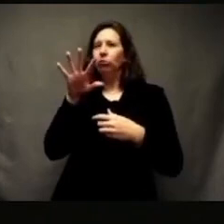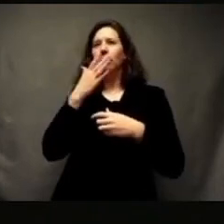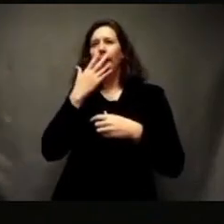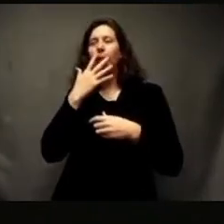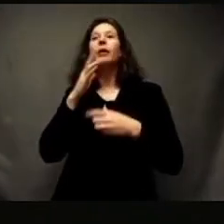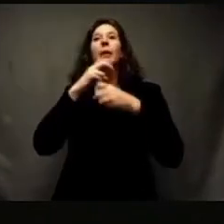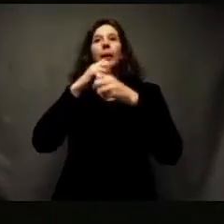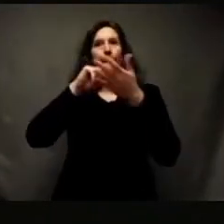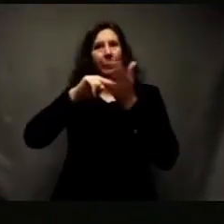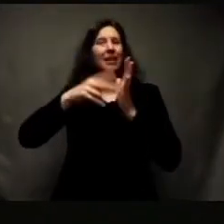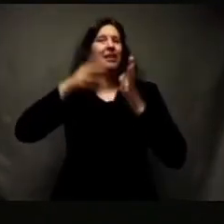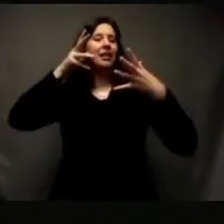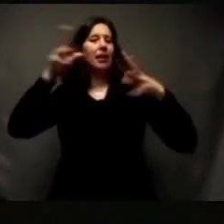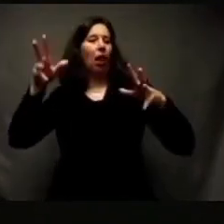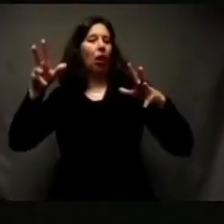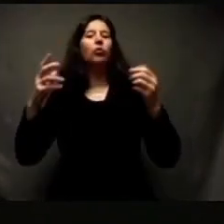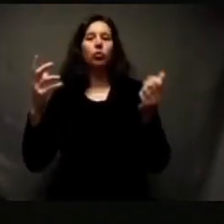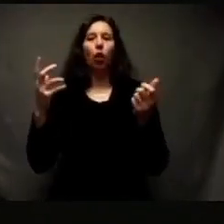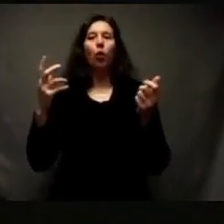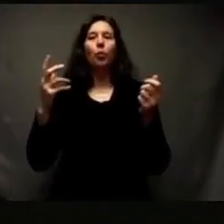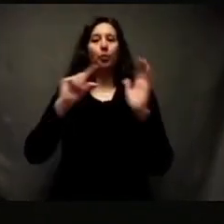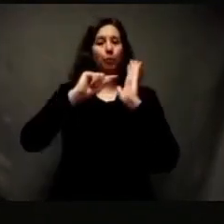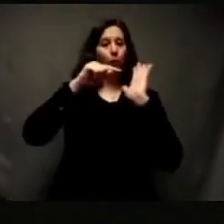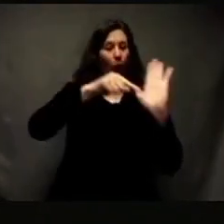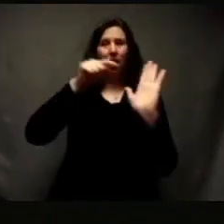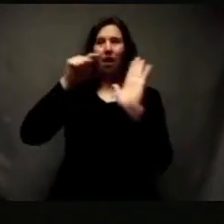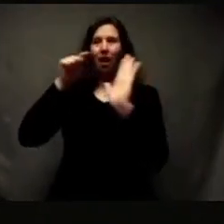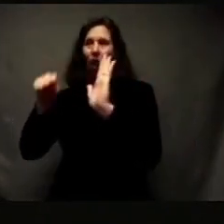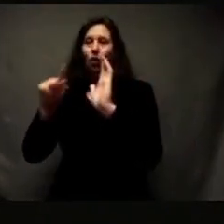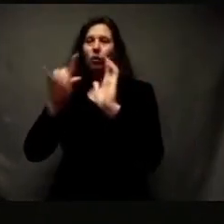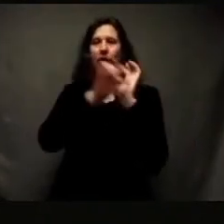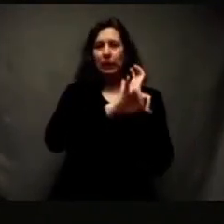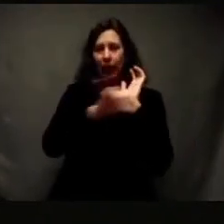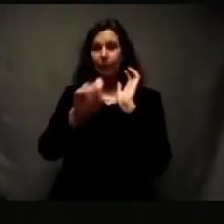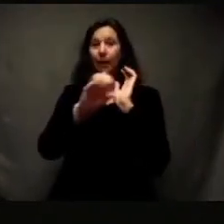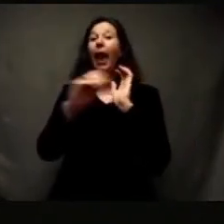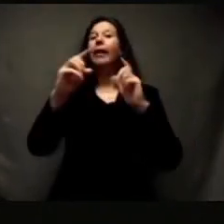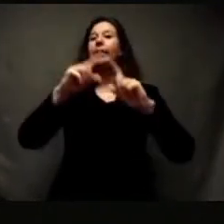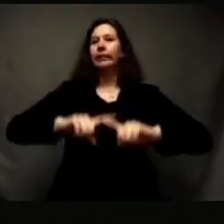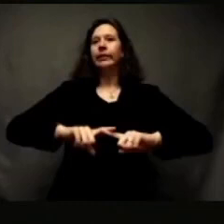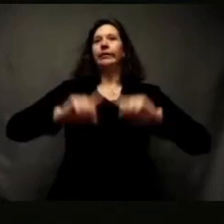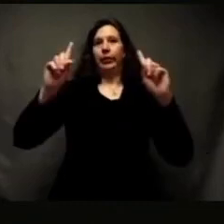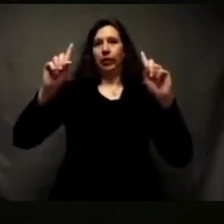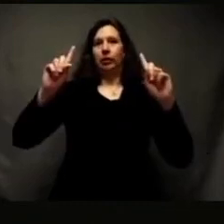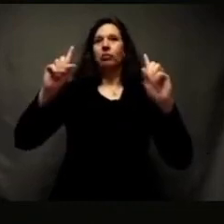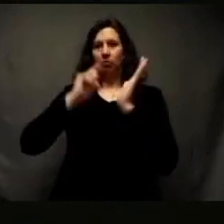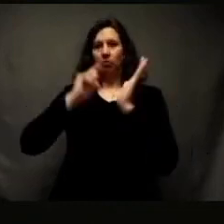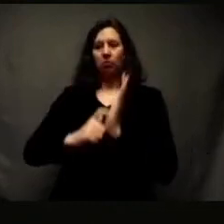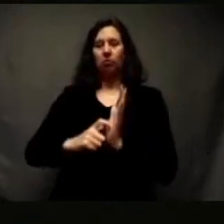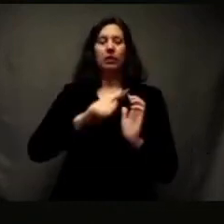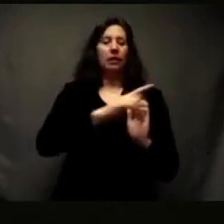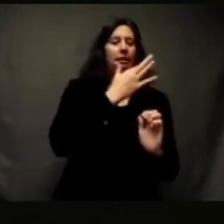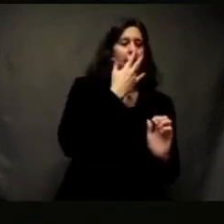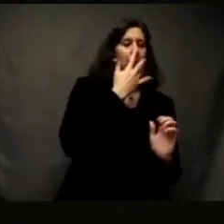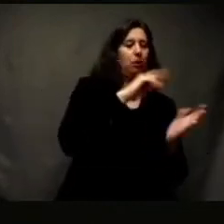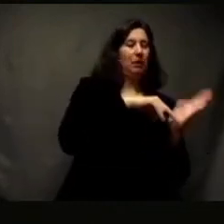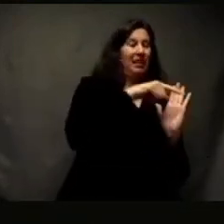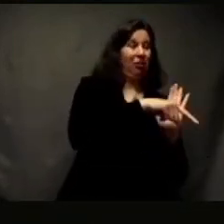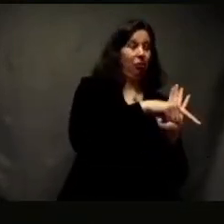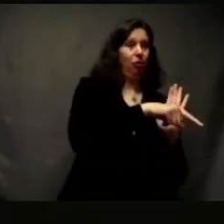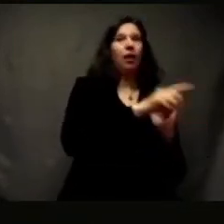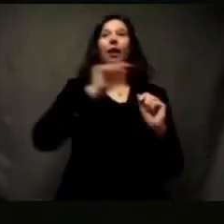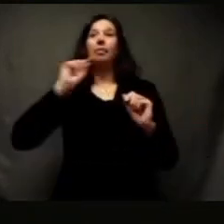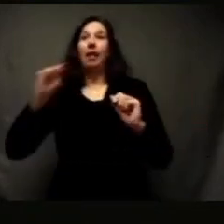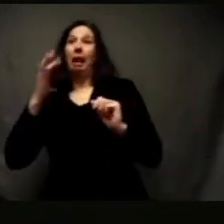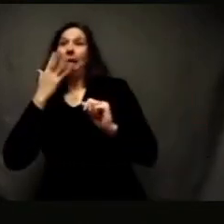both the similarities, but also making sure that the children understand the differences, that this color means this in this setting, and this